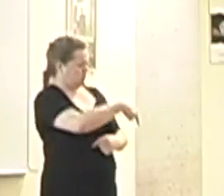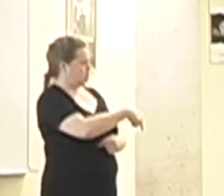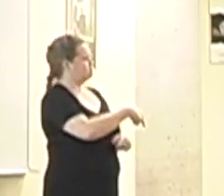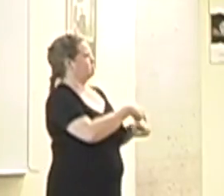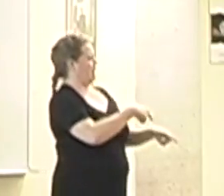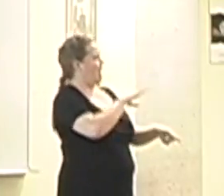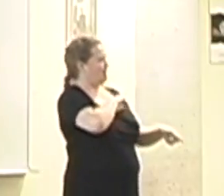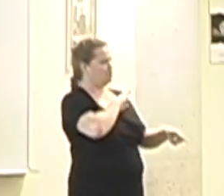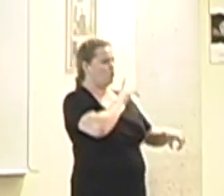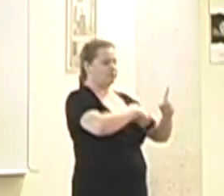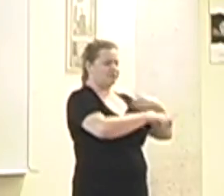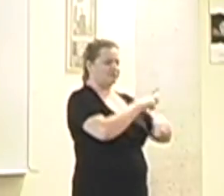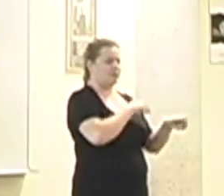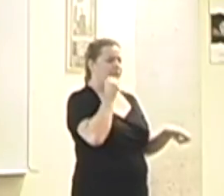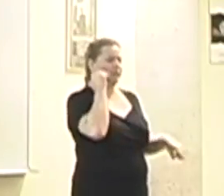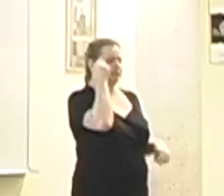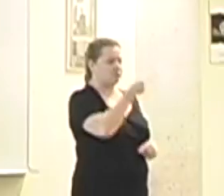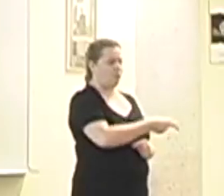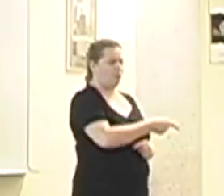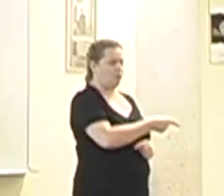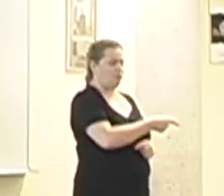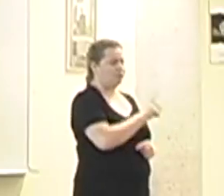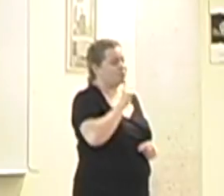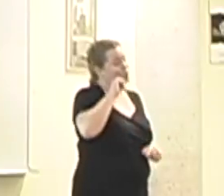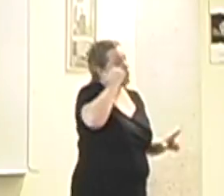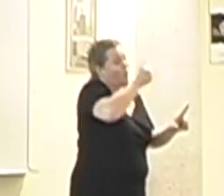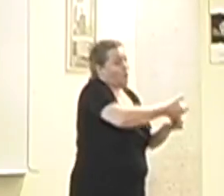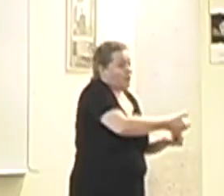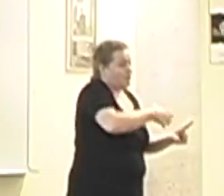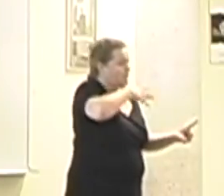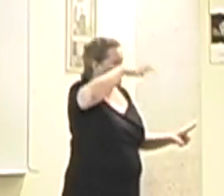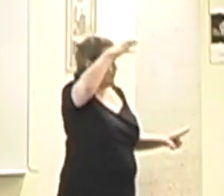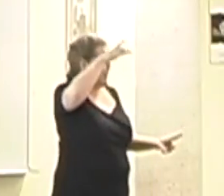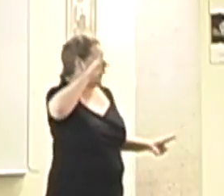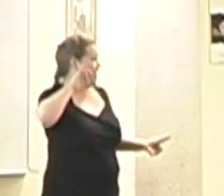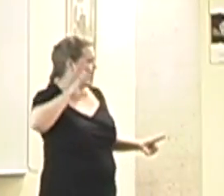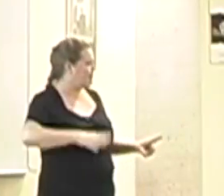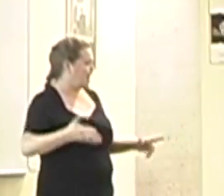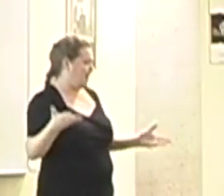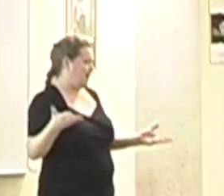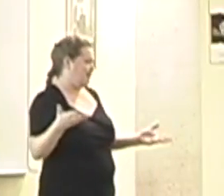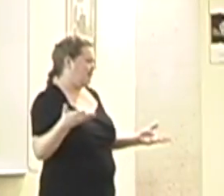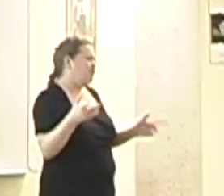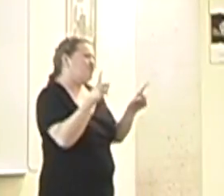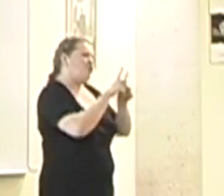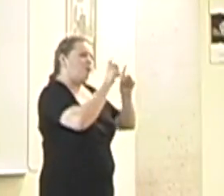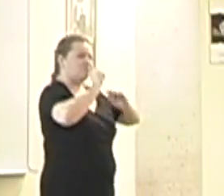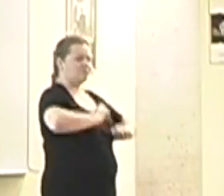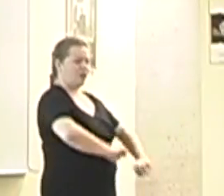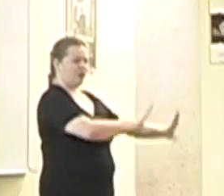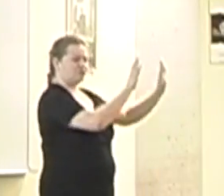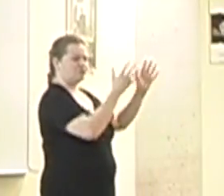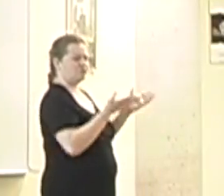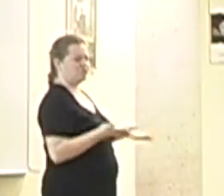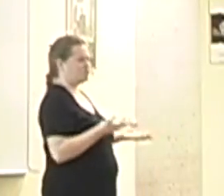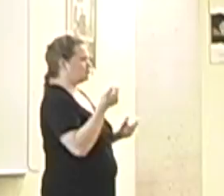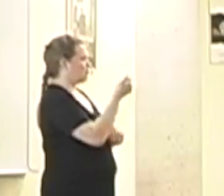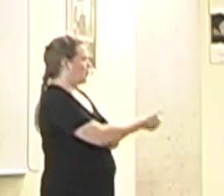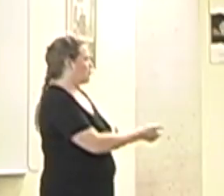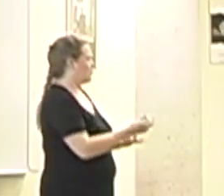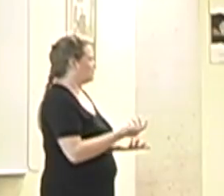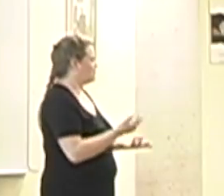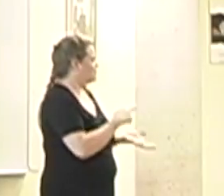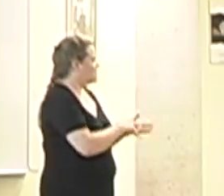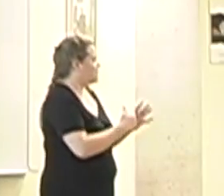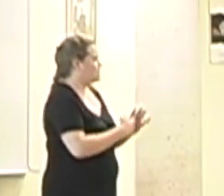So when deaf children of hearing parents are left to their own devices, when they have to invent a